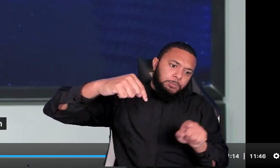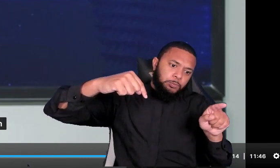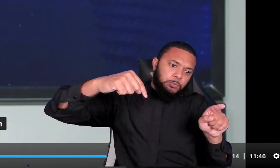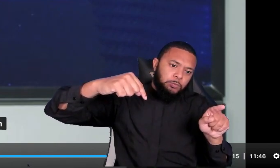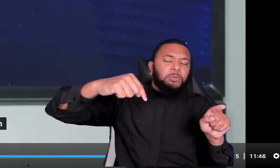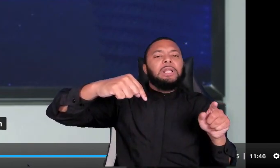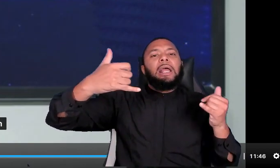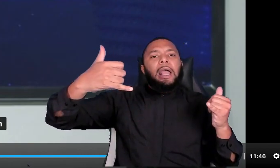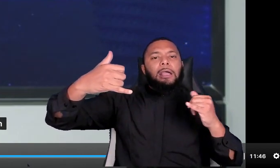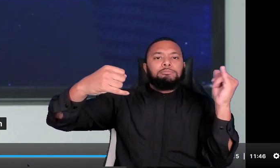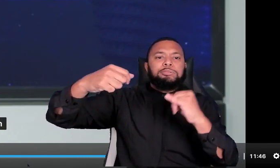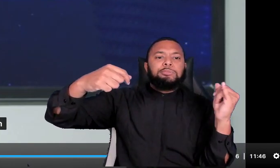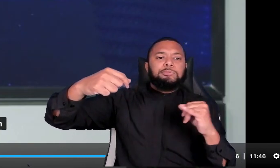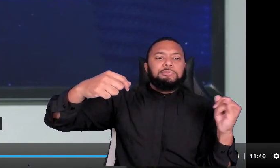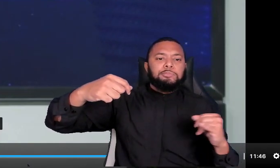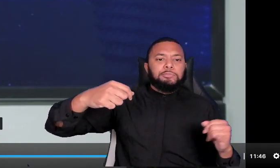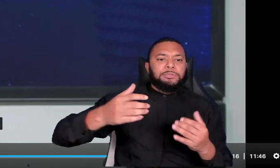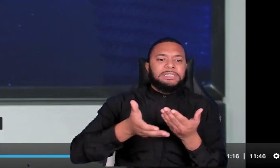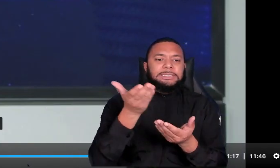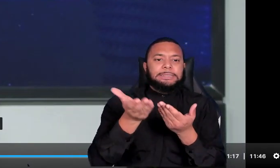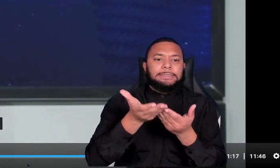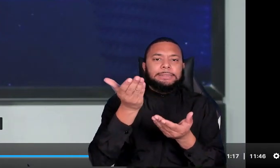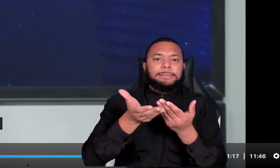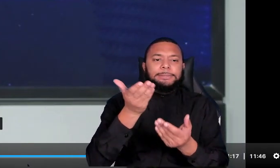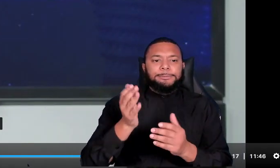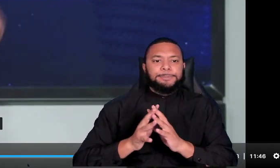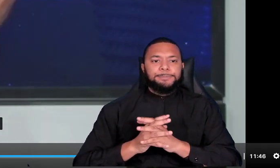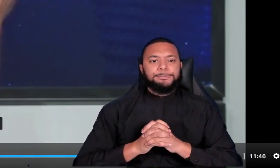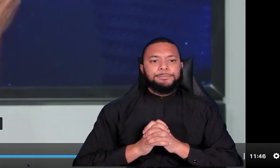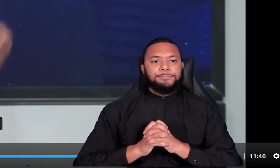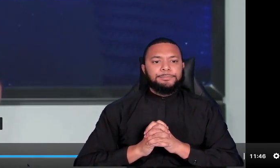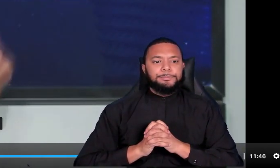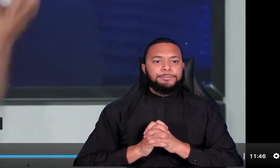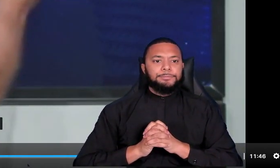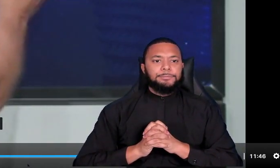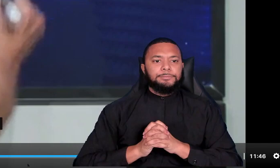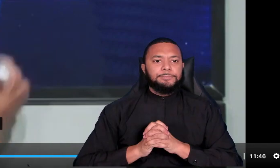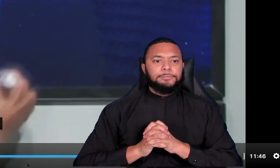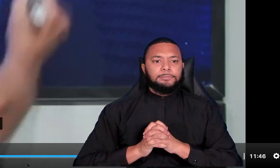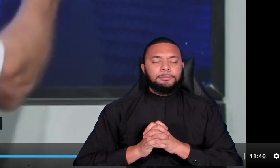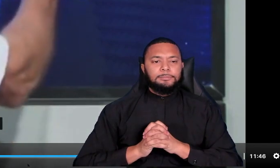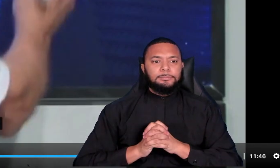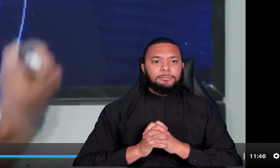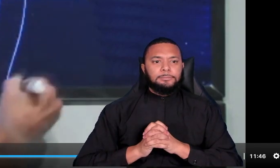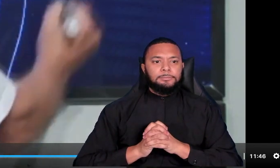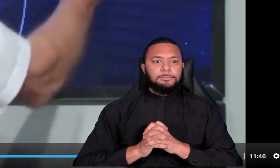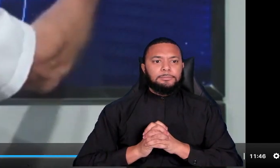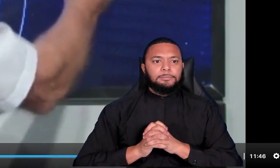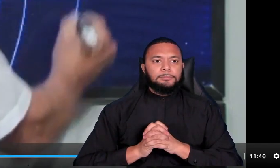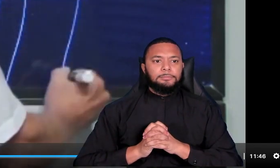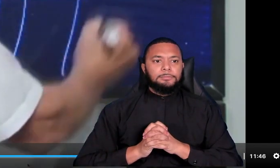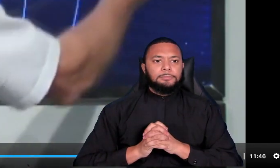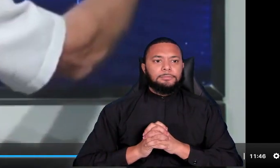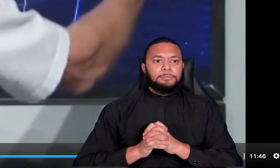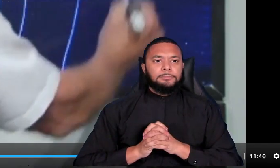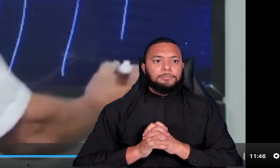your answer, which is the overlap. Everything that's below the first line and